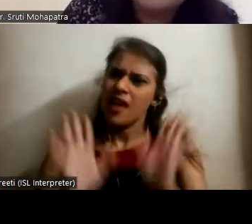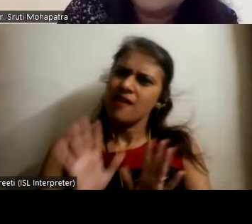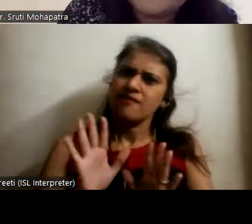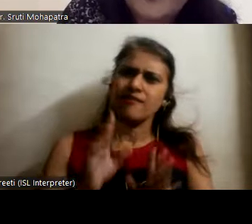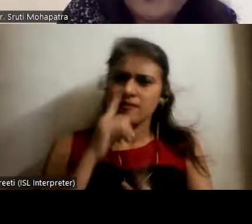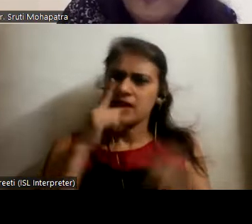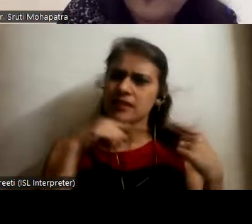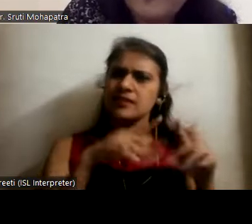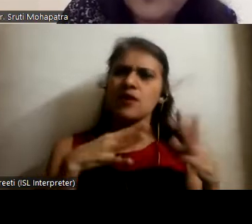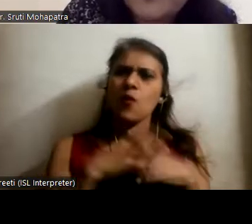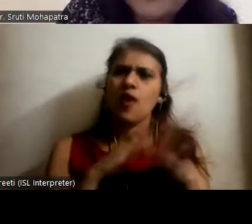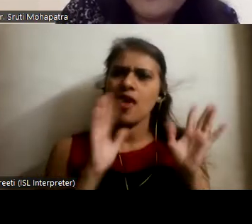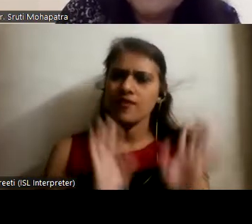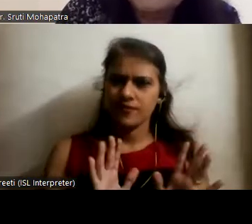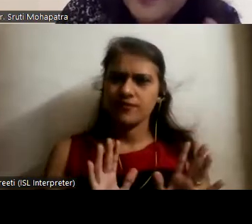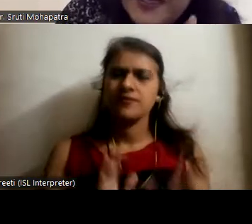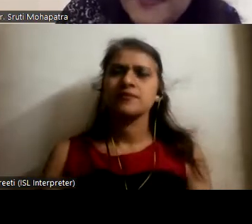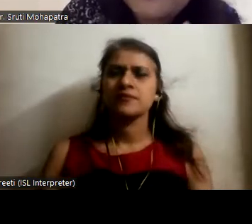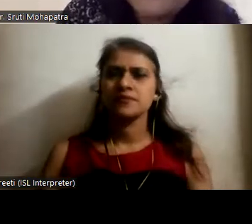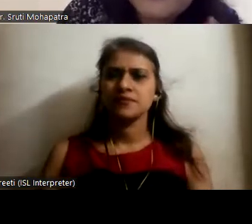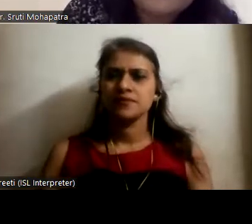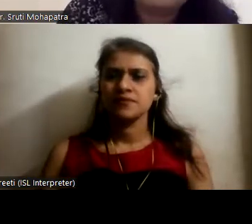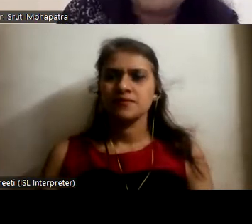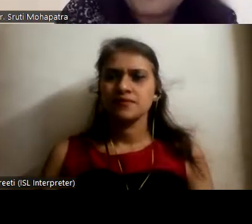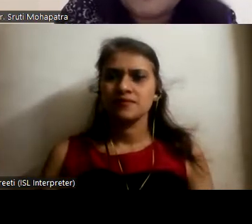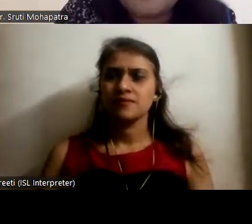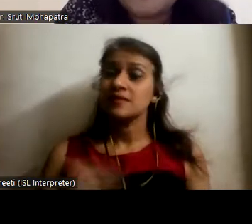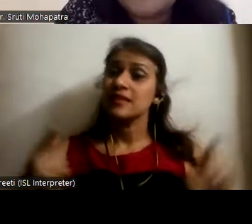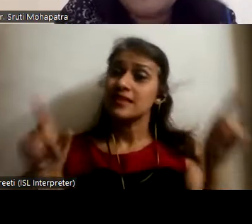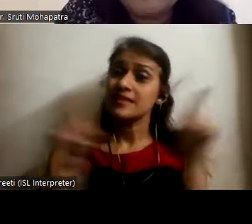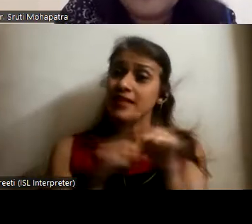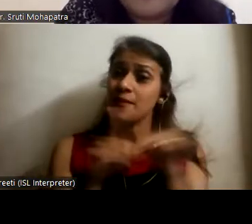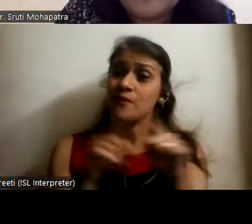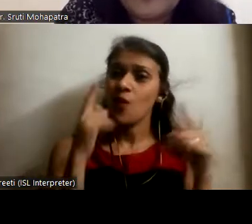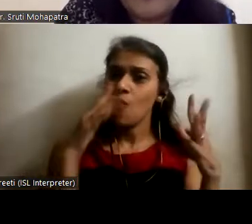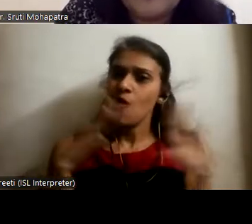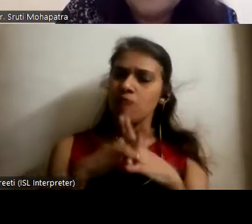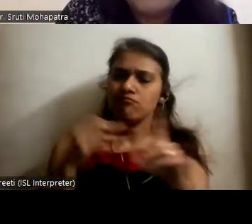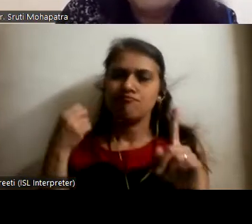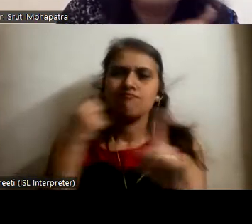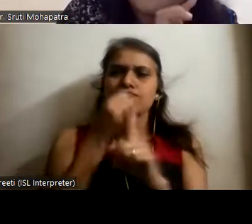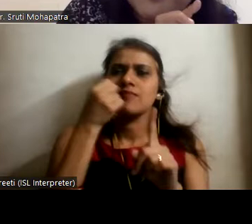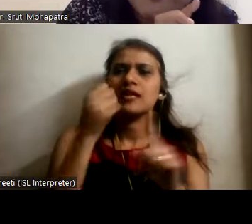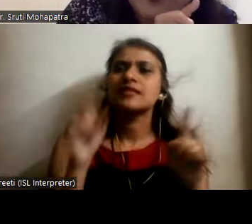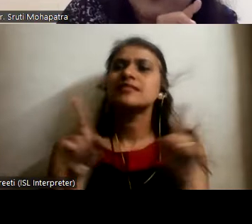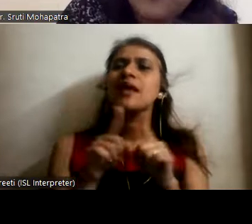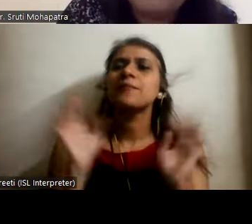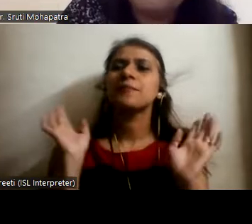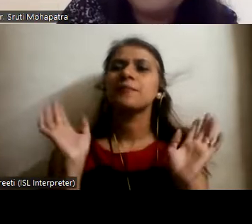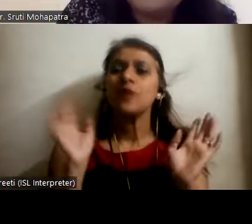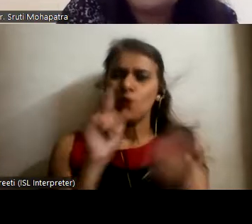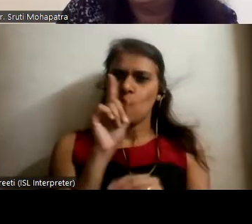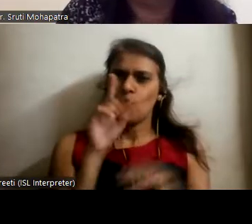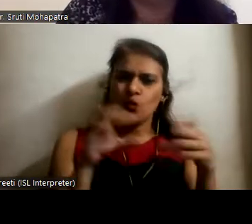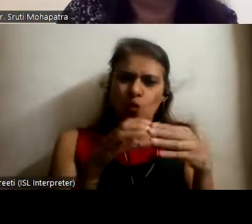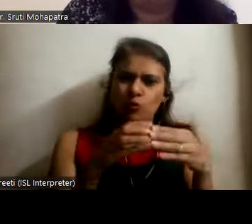the respective movements. And this is exactly what was the feminism movement was all about. Here, one small group of